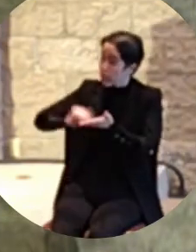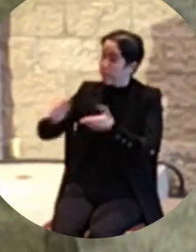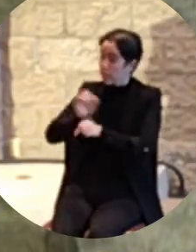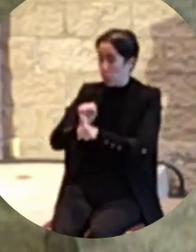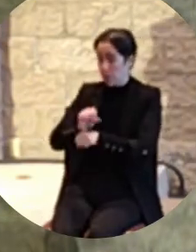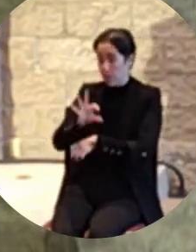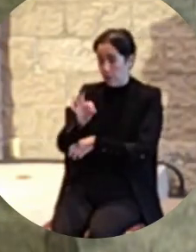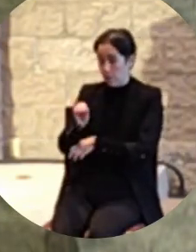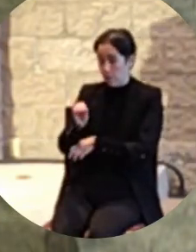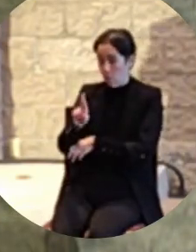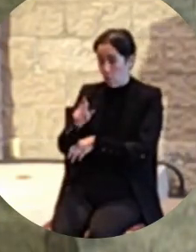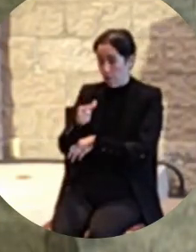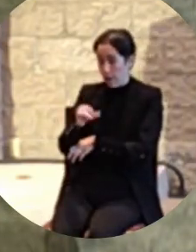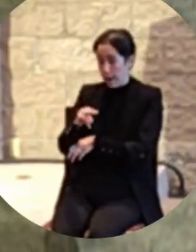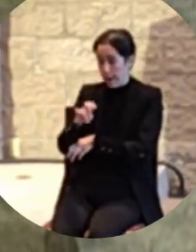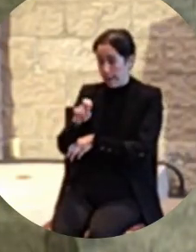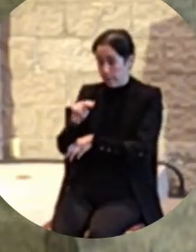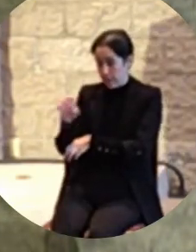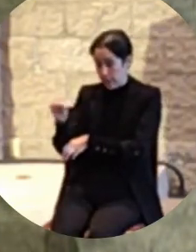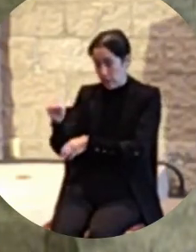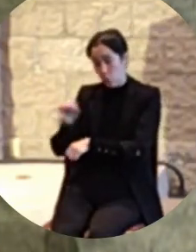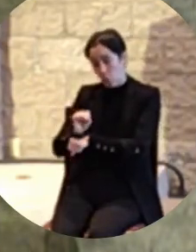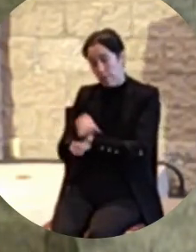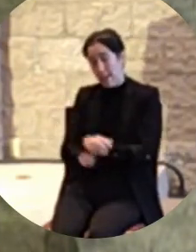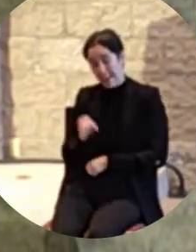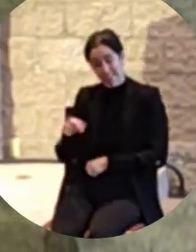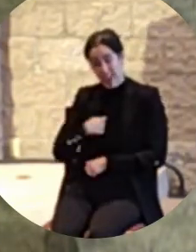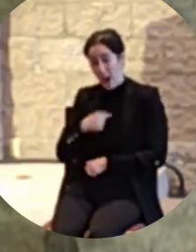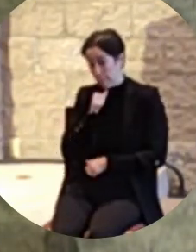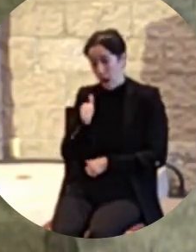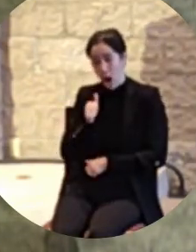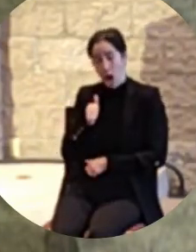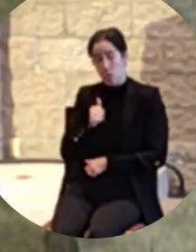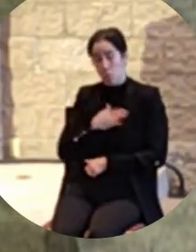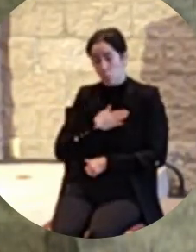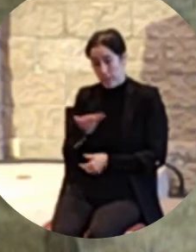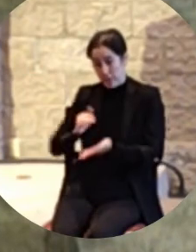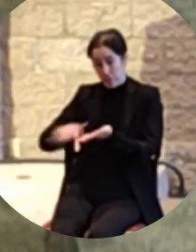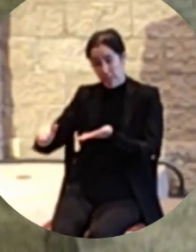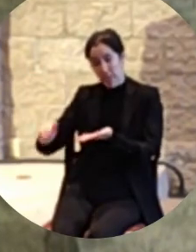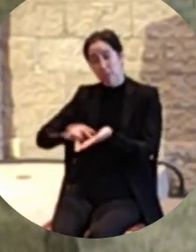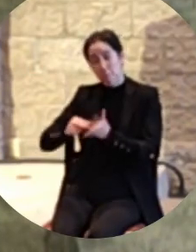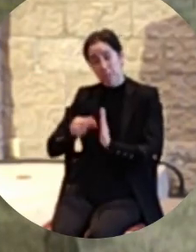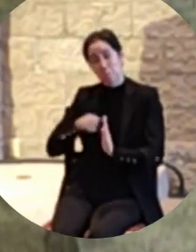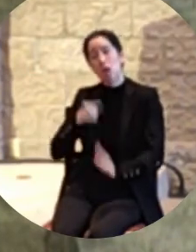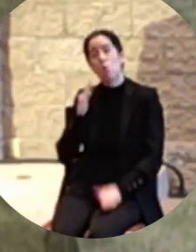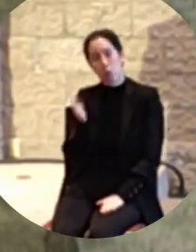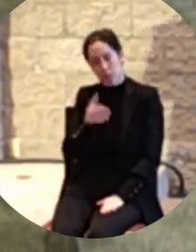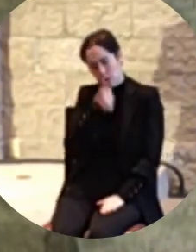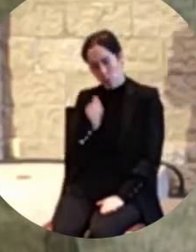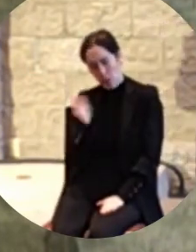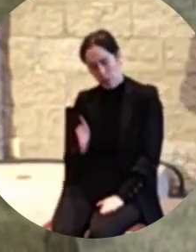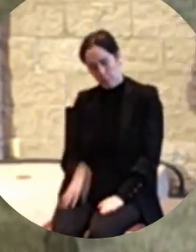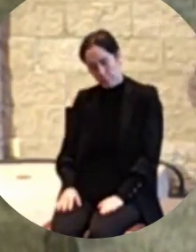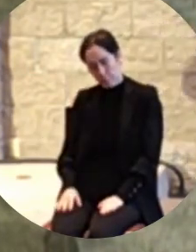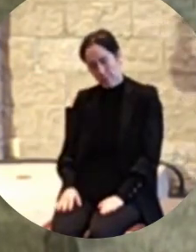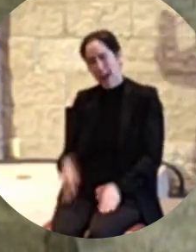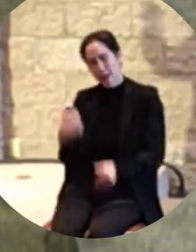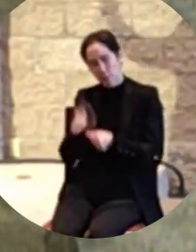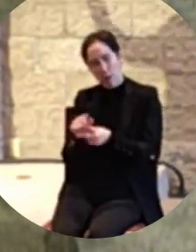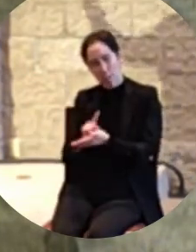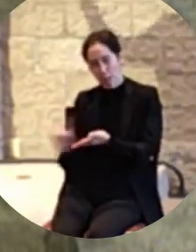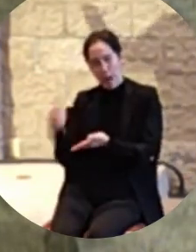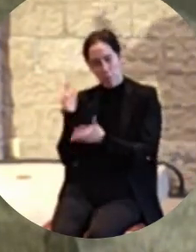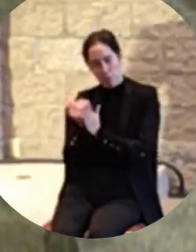work, I am going to suffer. And as we were reminded in that lesson, we will only be able to